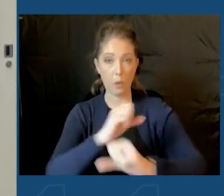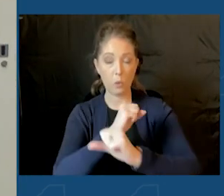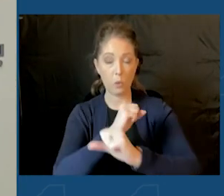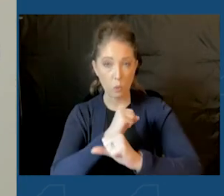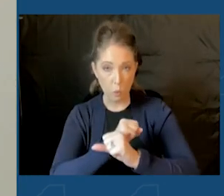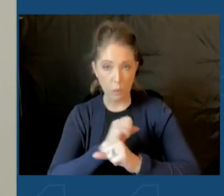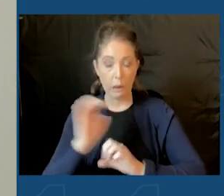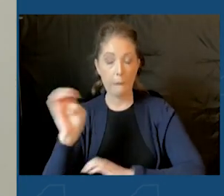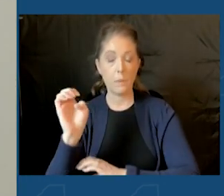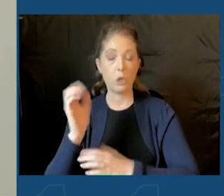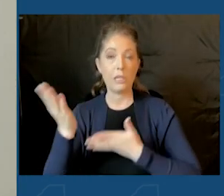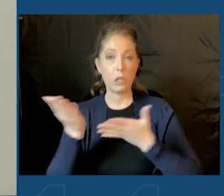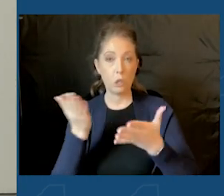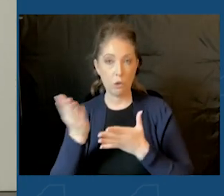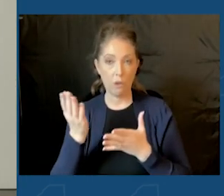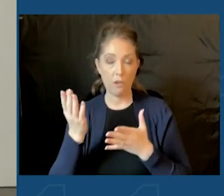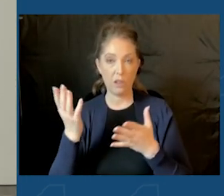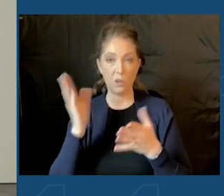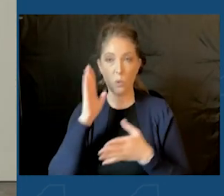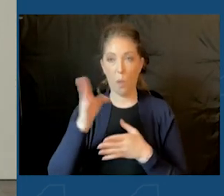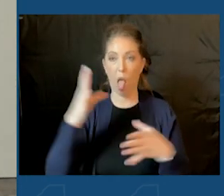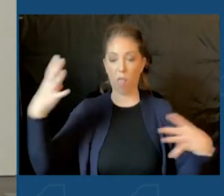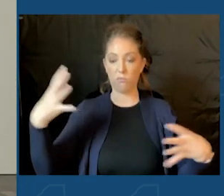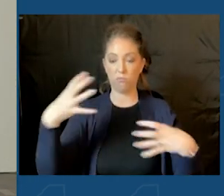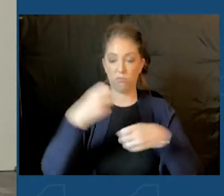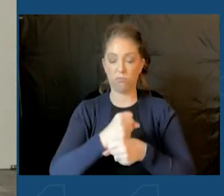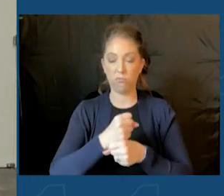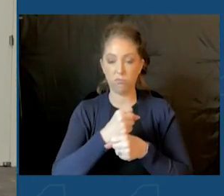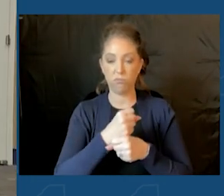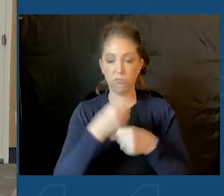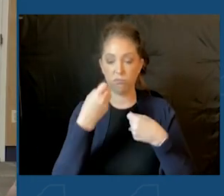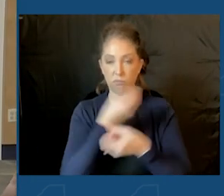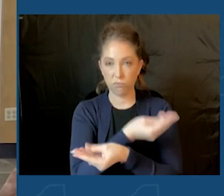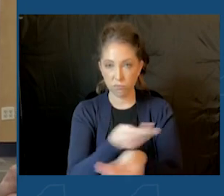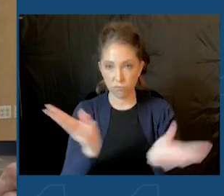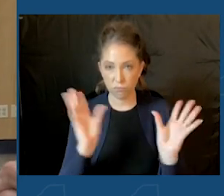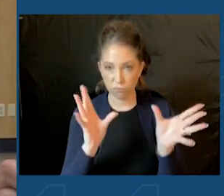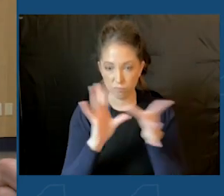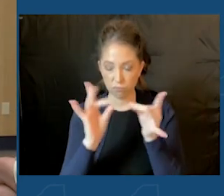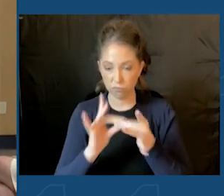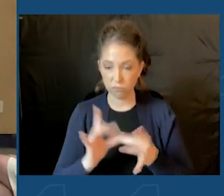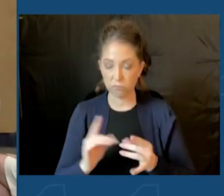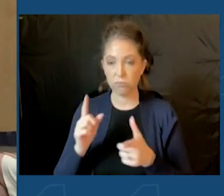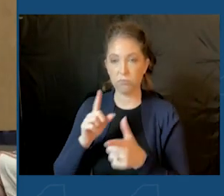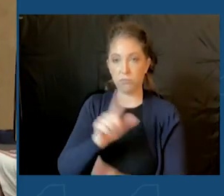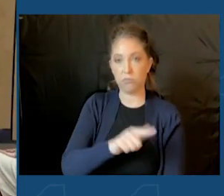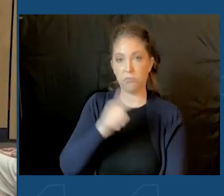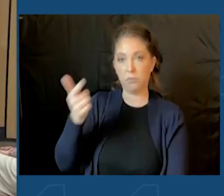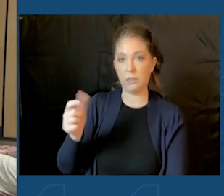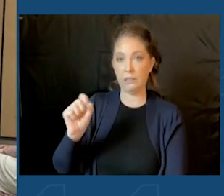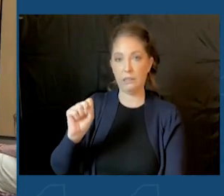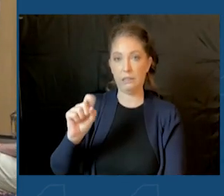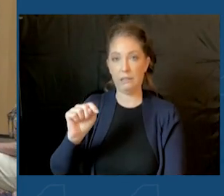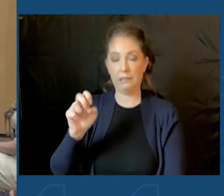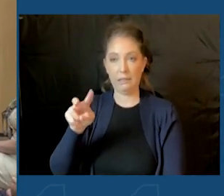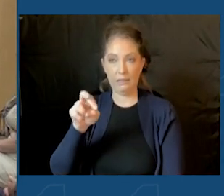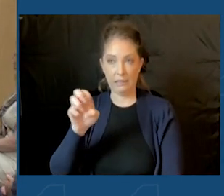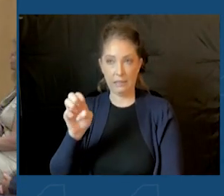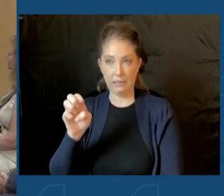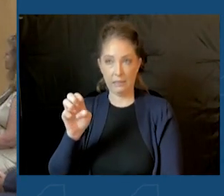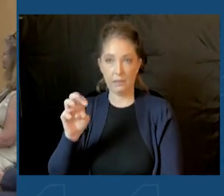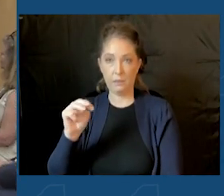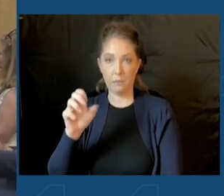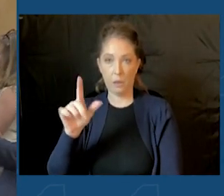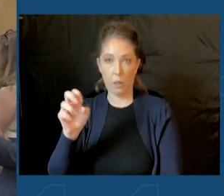what happened in the conversation that I participated in part of, and also then we'll hear from County Executive Steve Vallone. Thank you.